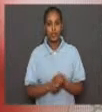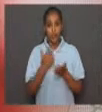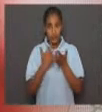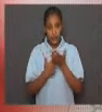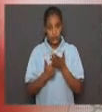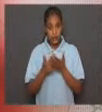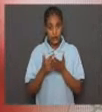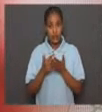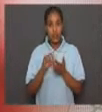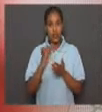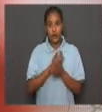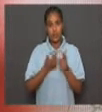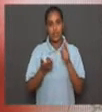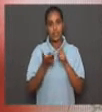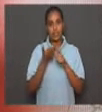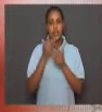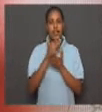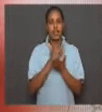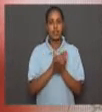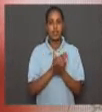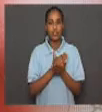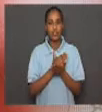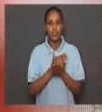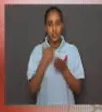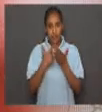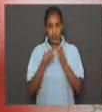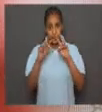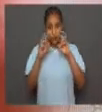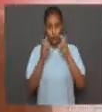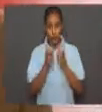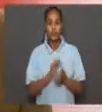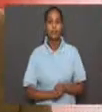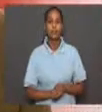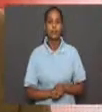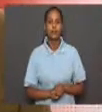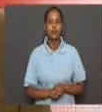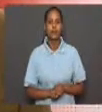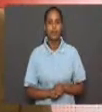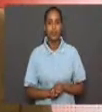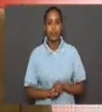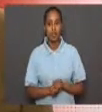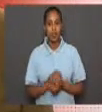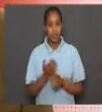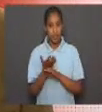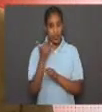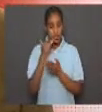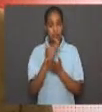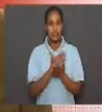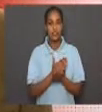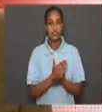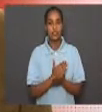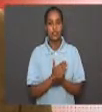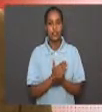This will be our second lesson on this topic. In our last